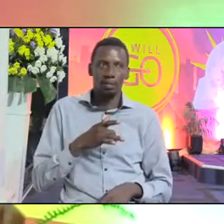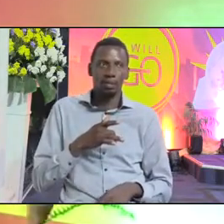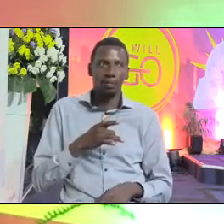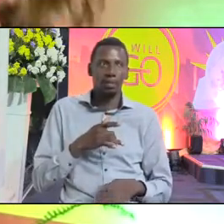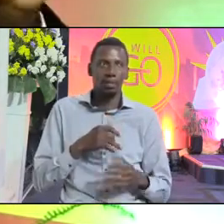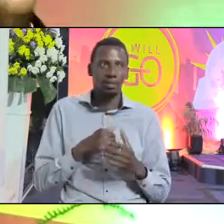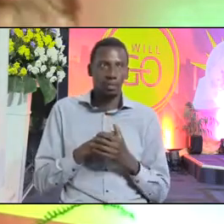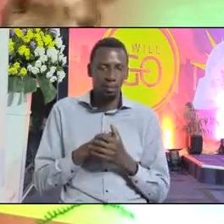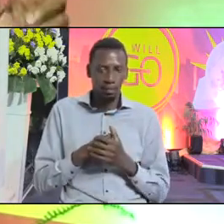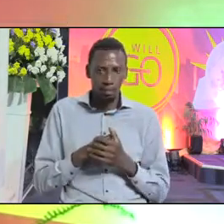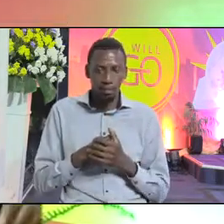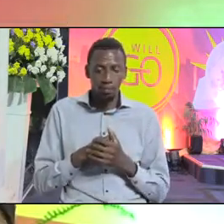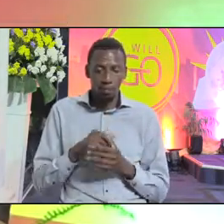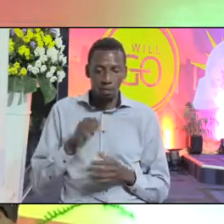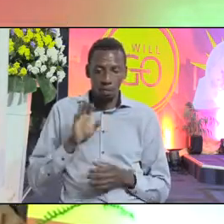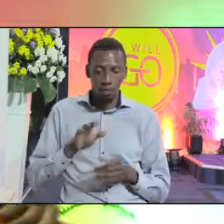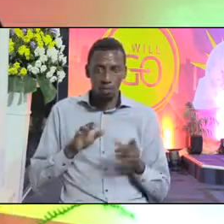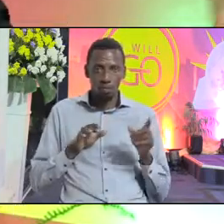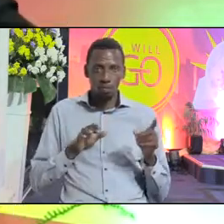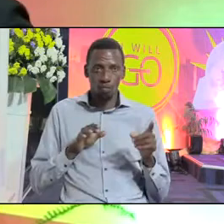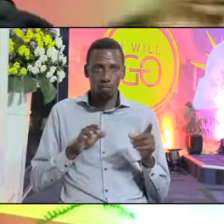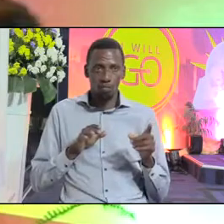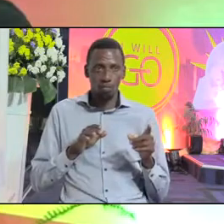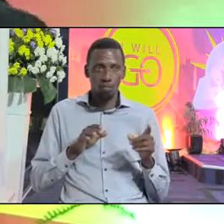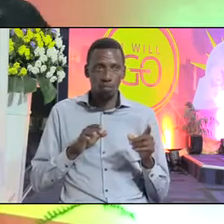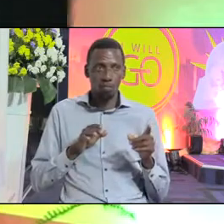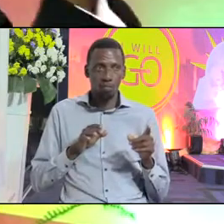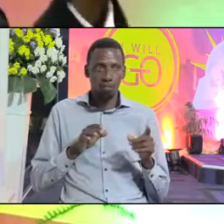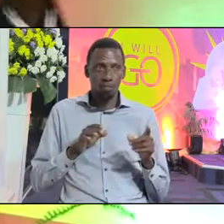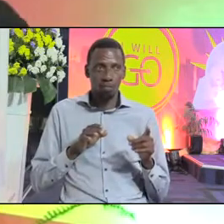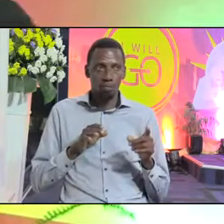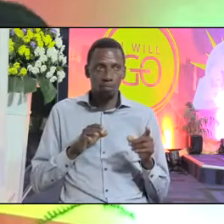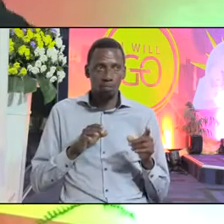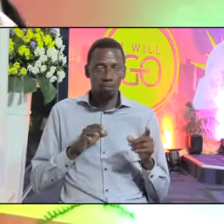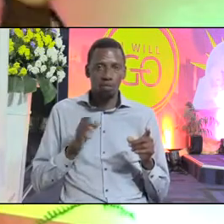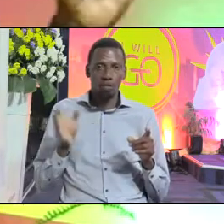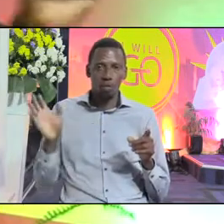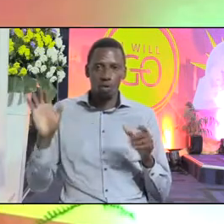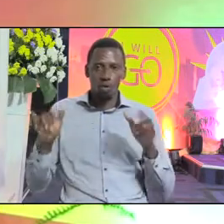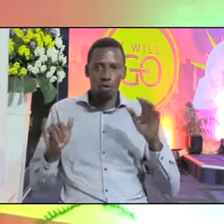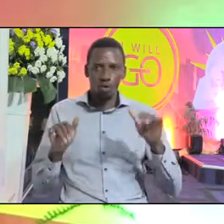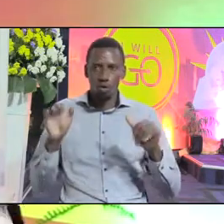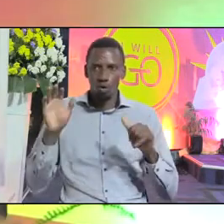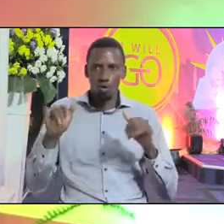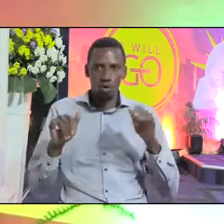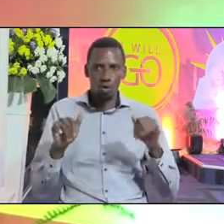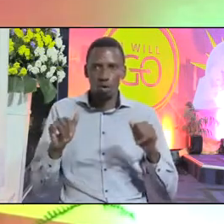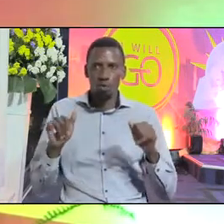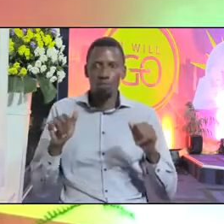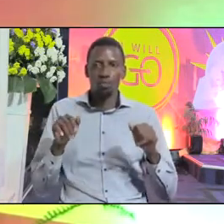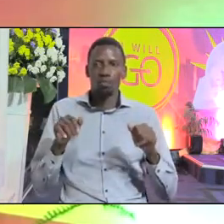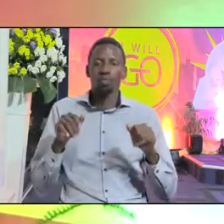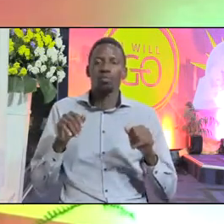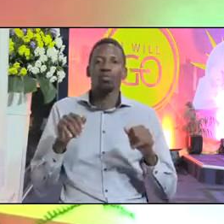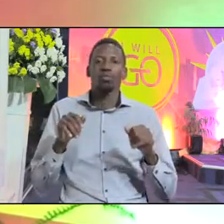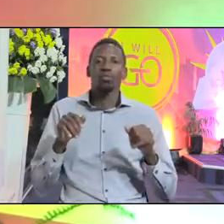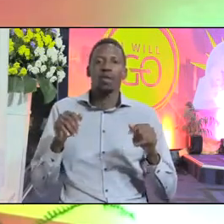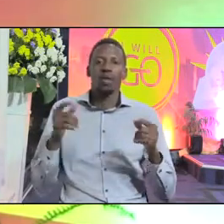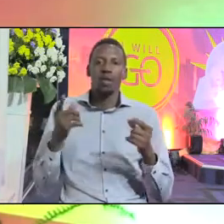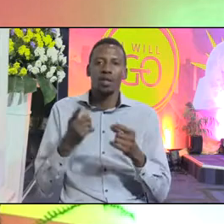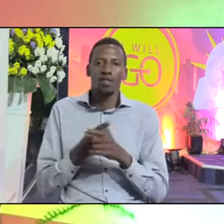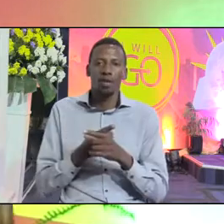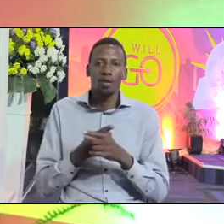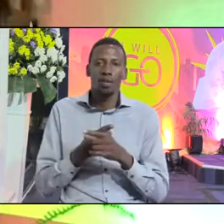ill. And Mrs. Papu pulled together shepherdesses from all over Africa and